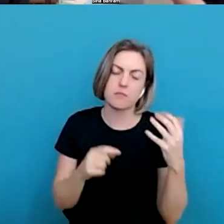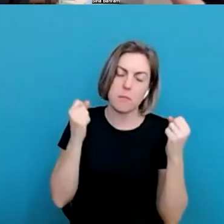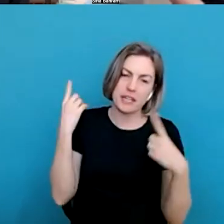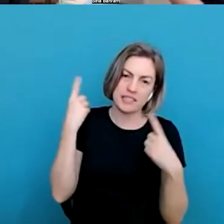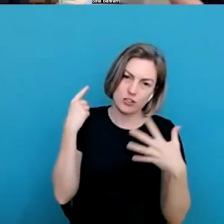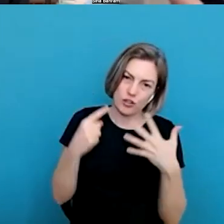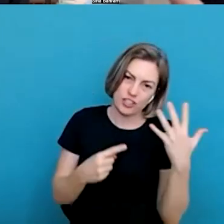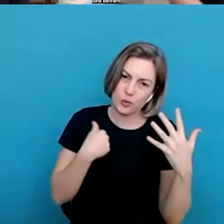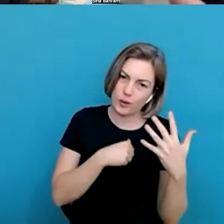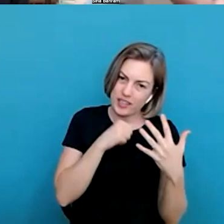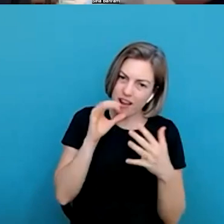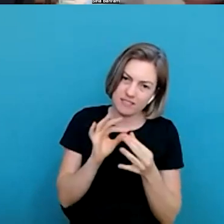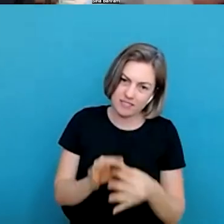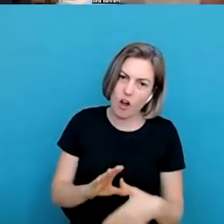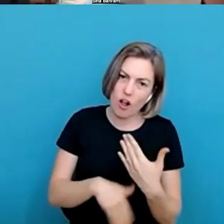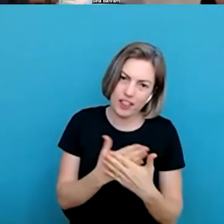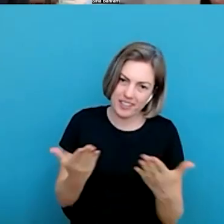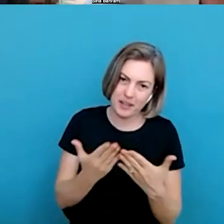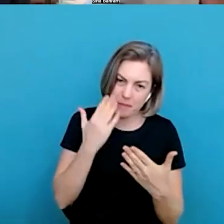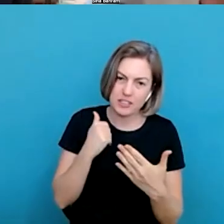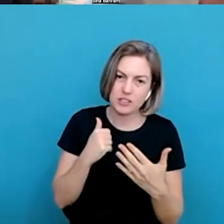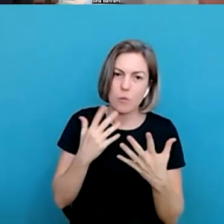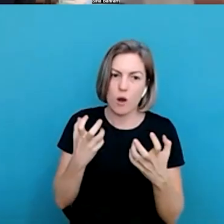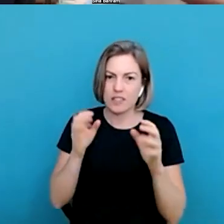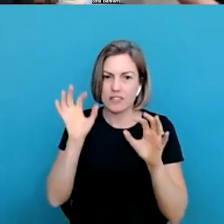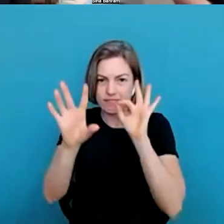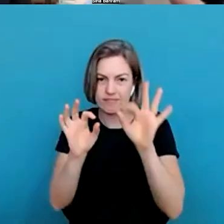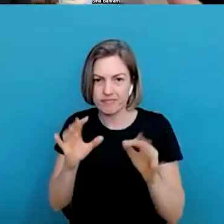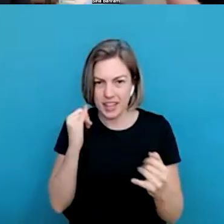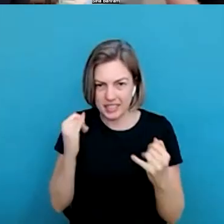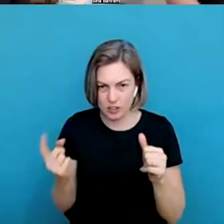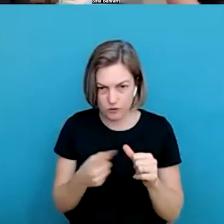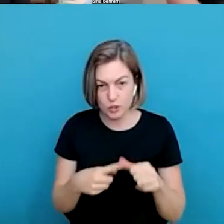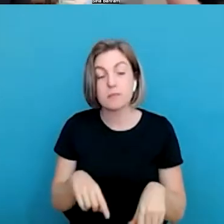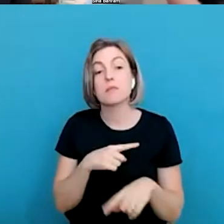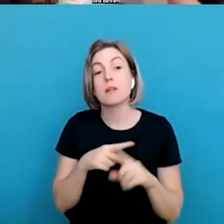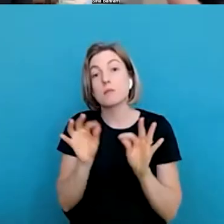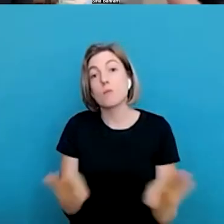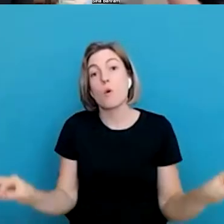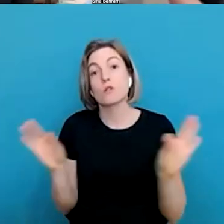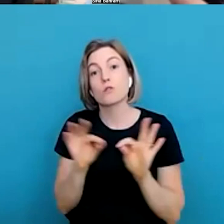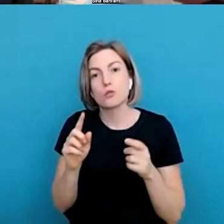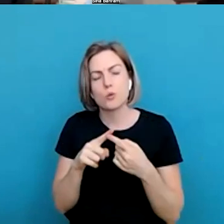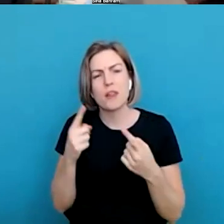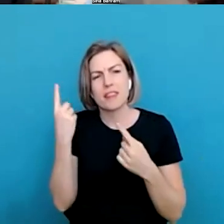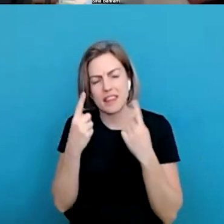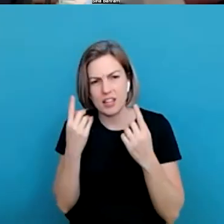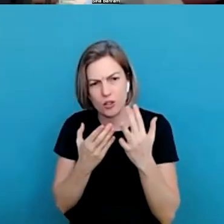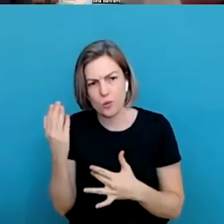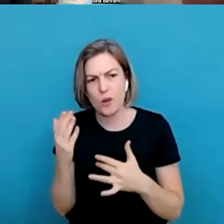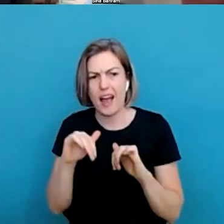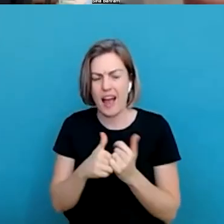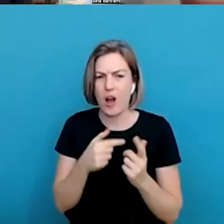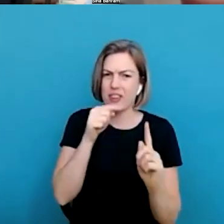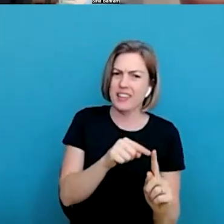we're not enumerating here because we wanted to tease out these ideas first, but it is important to think through how something like this